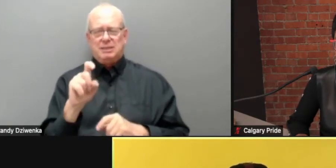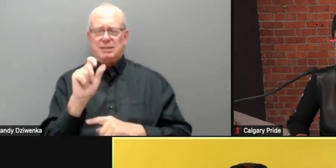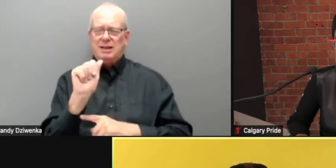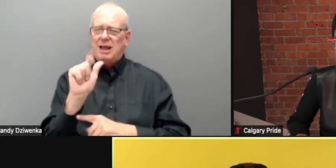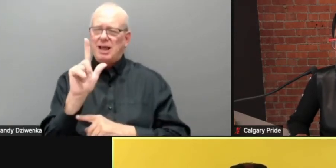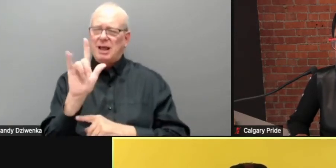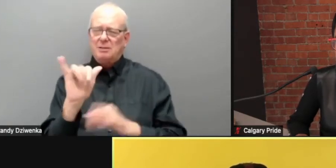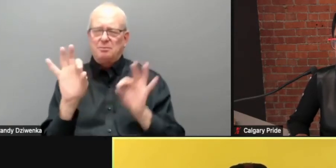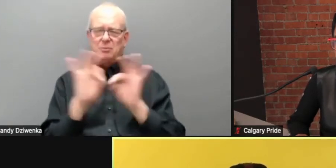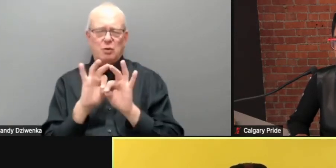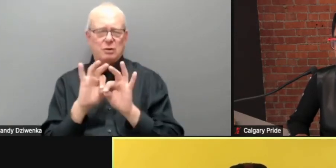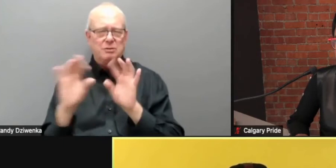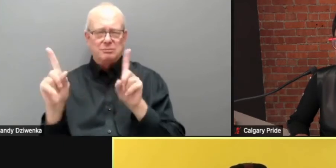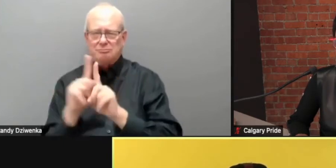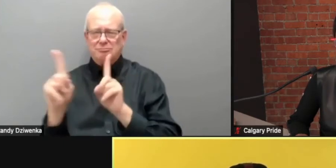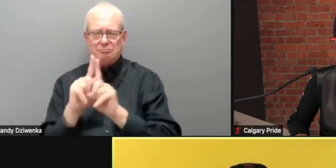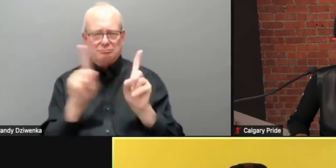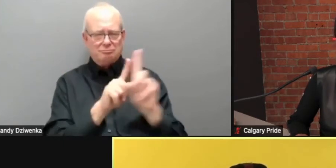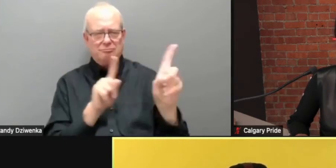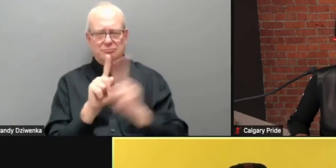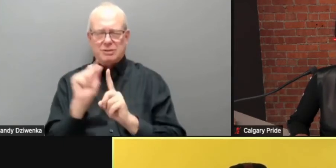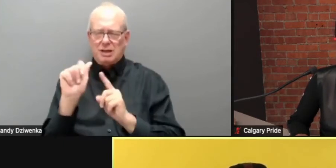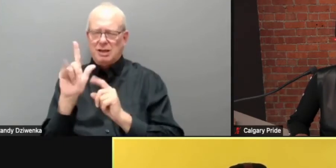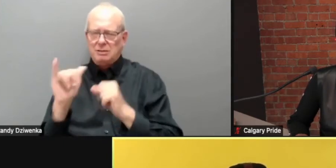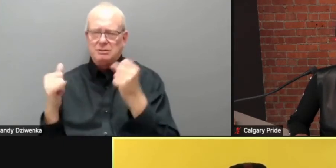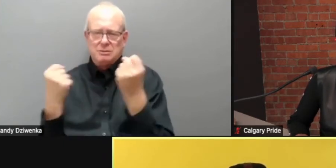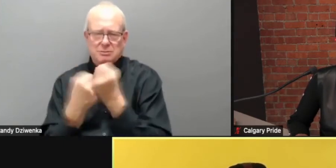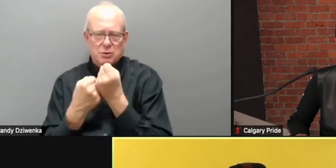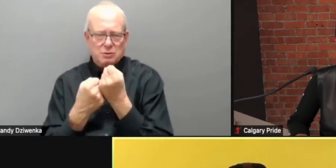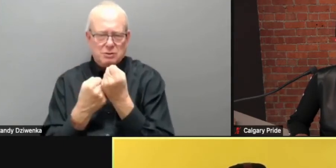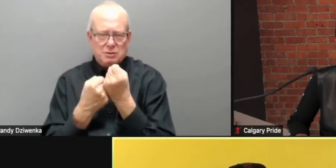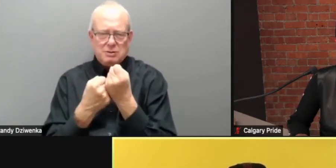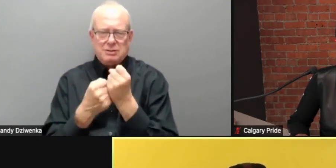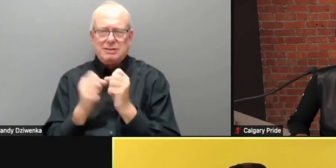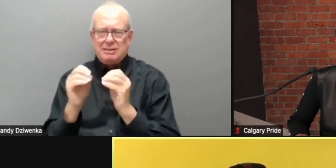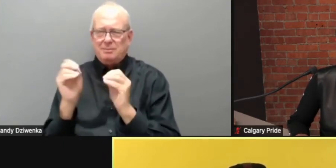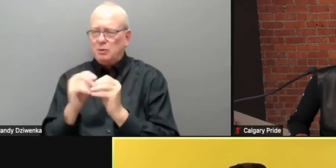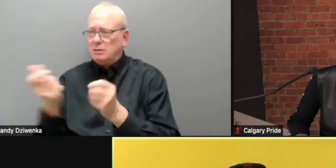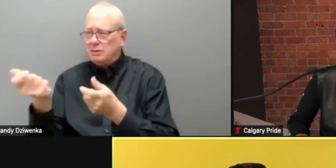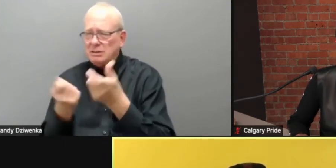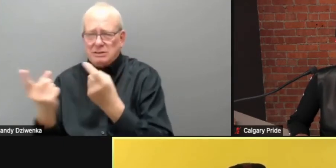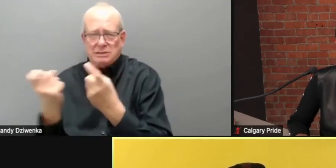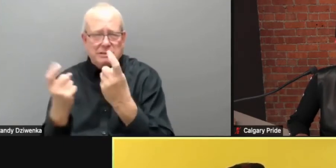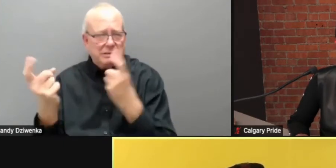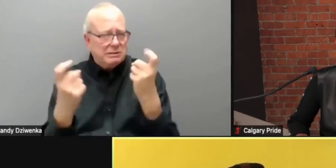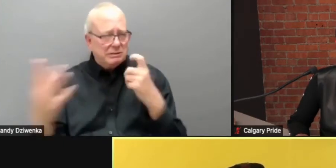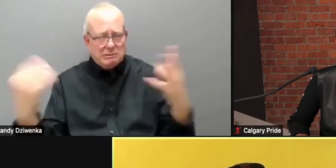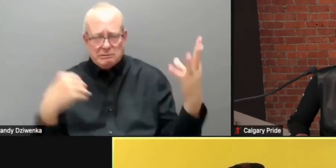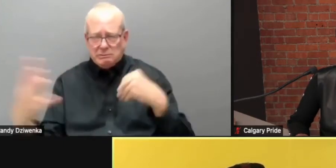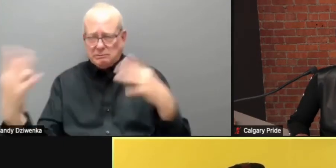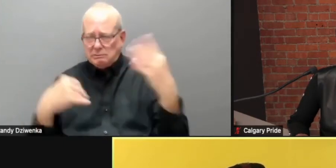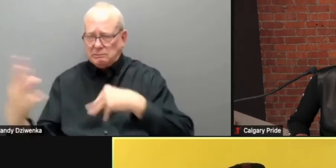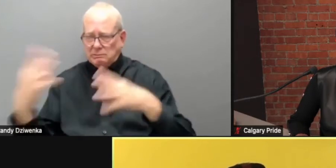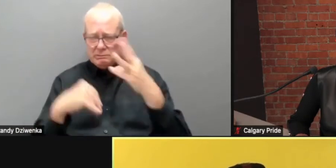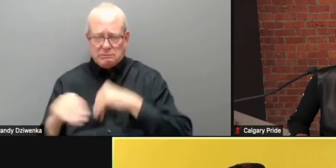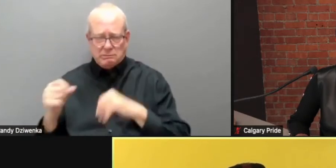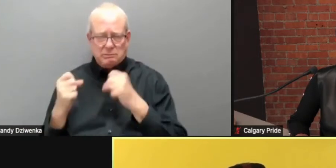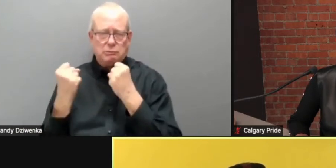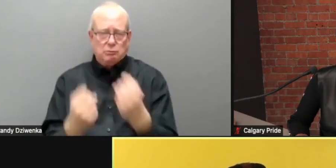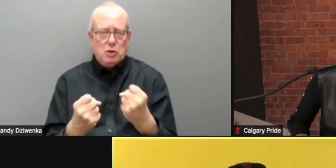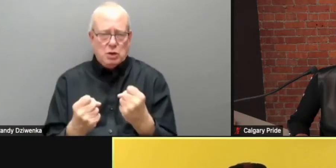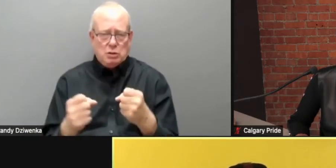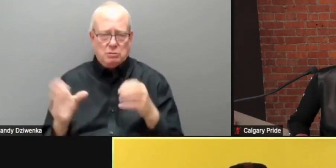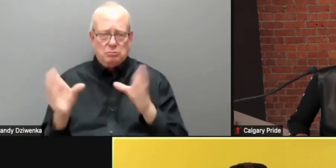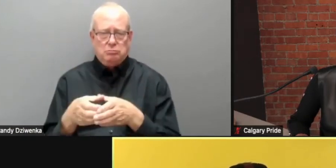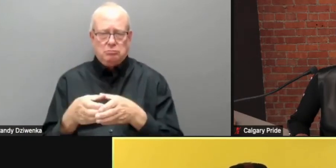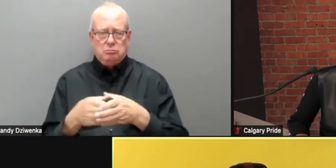experience from my own journey is that when I try to create allies from all stakeholders from all walks of life,